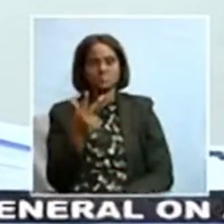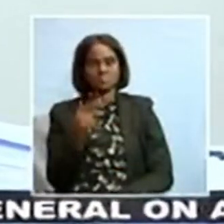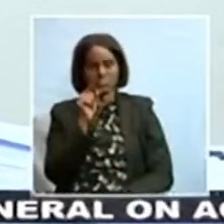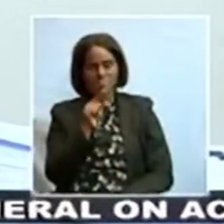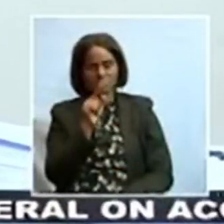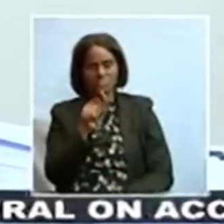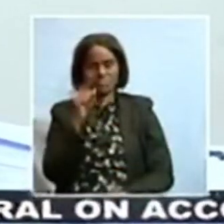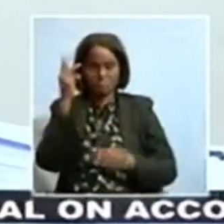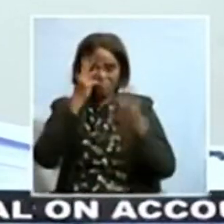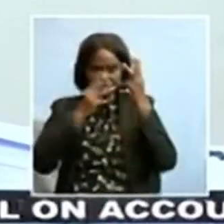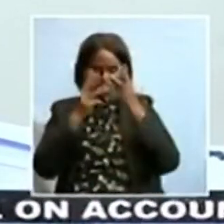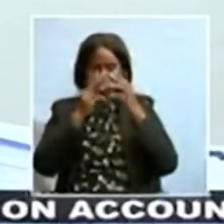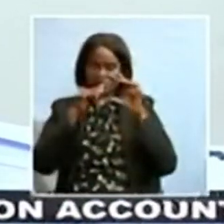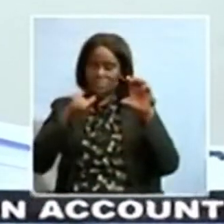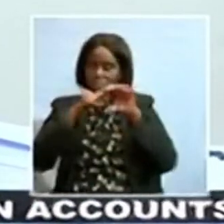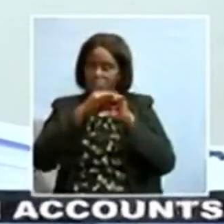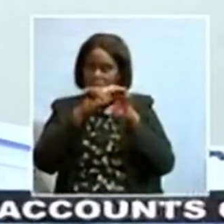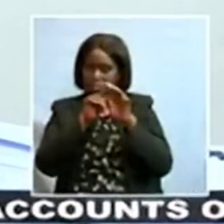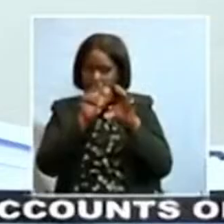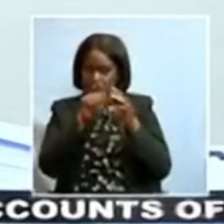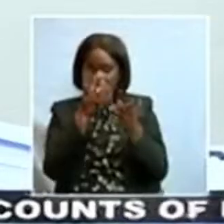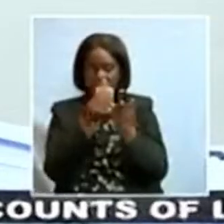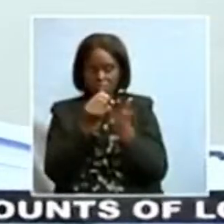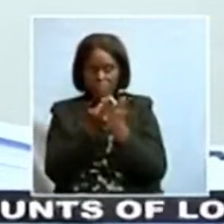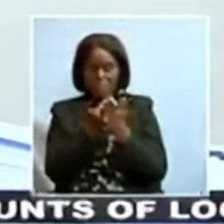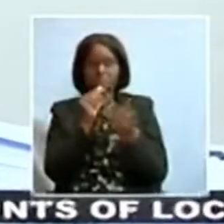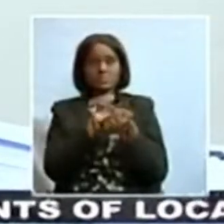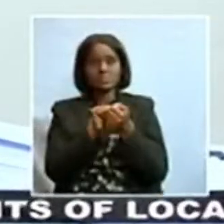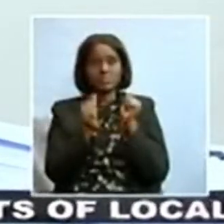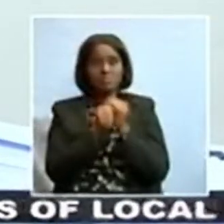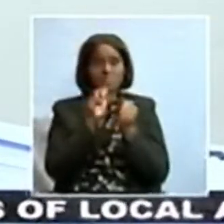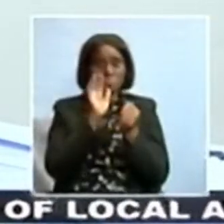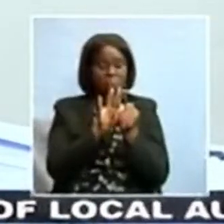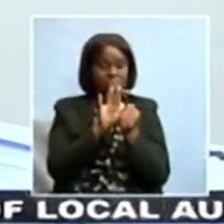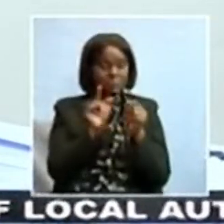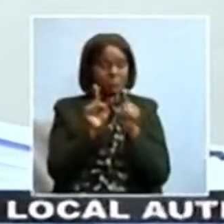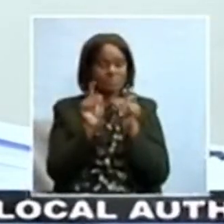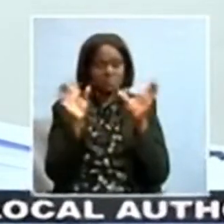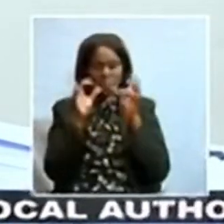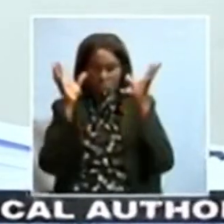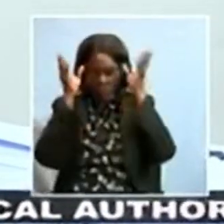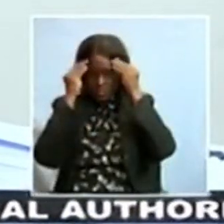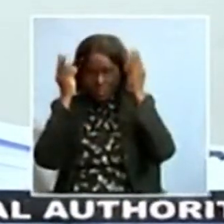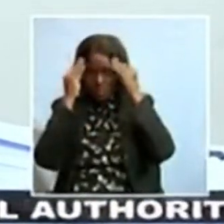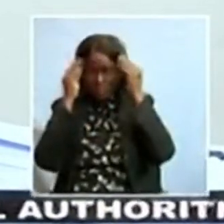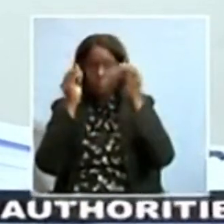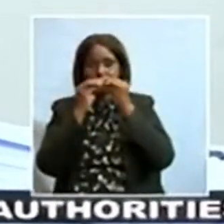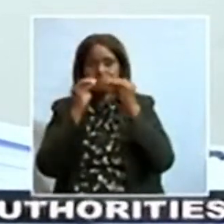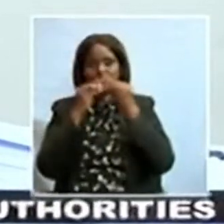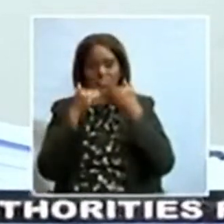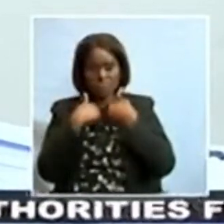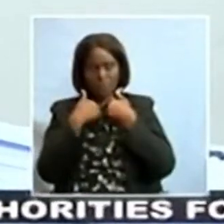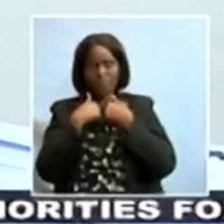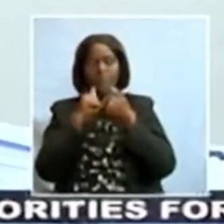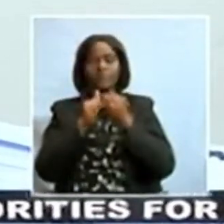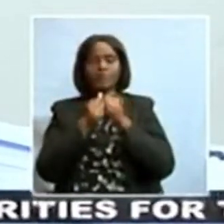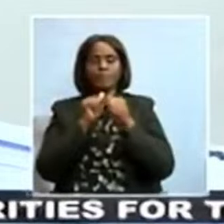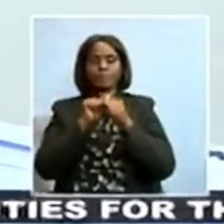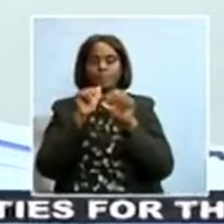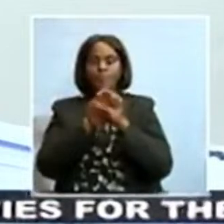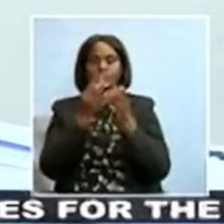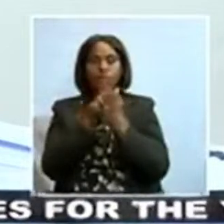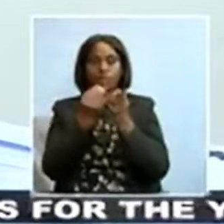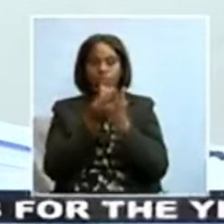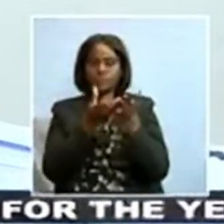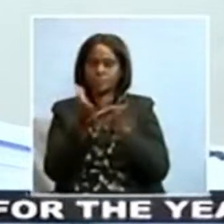key concerns include revenue collection deficit. The council experienced shortfalls in revenue